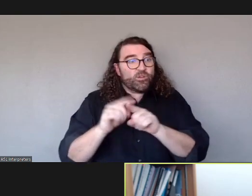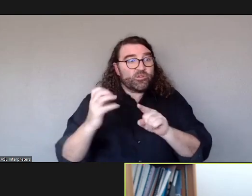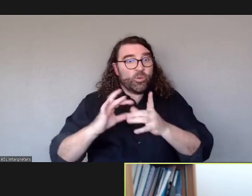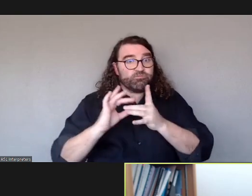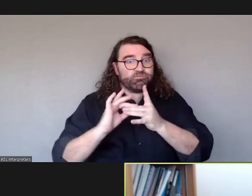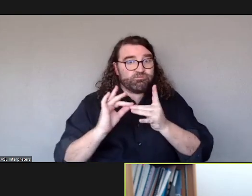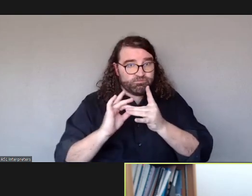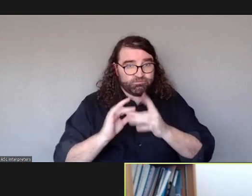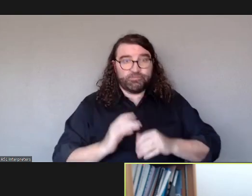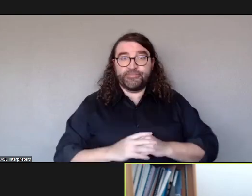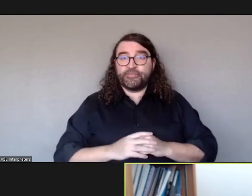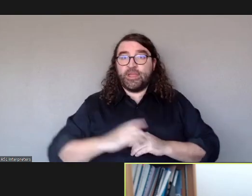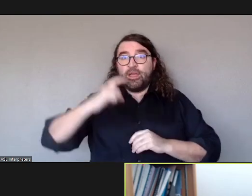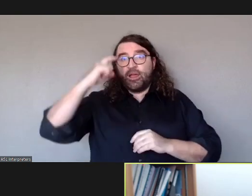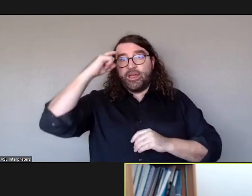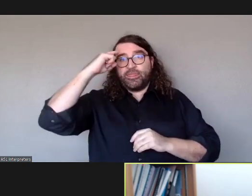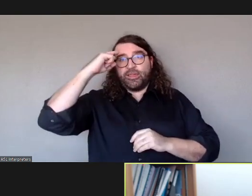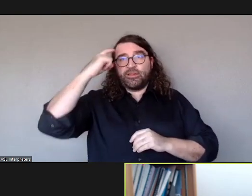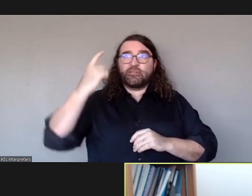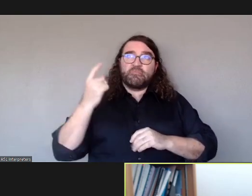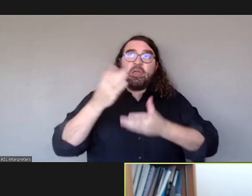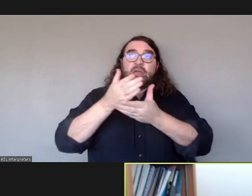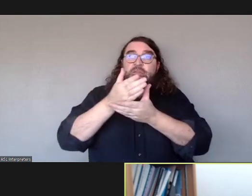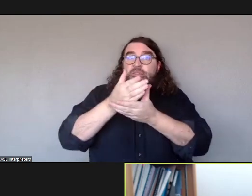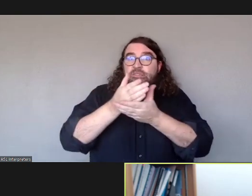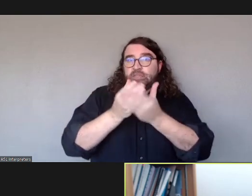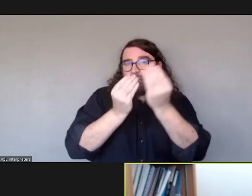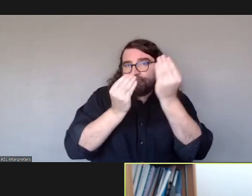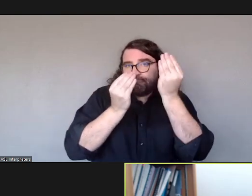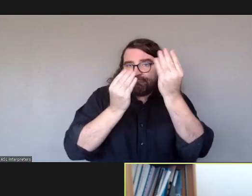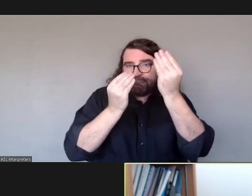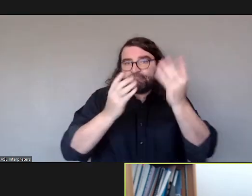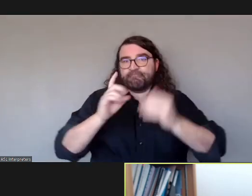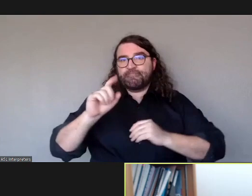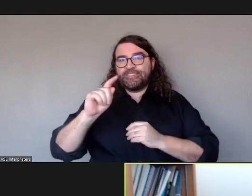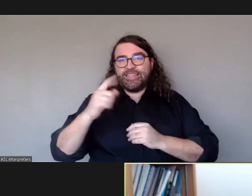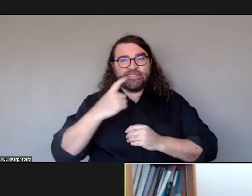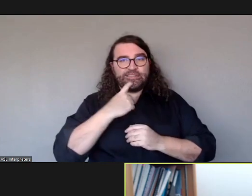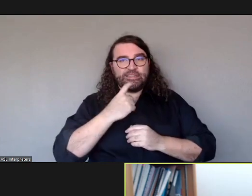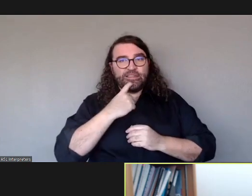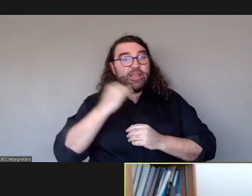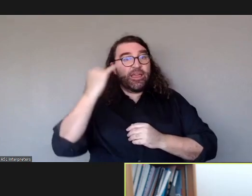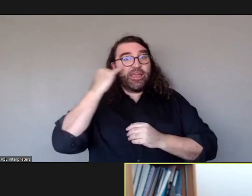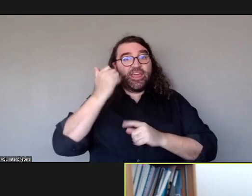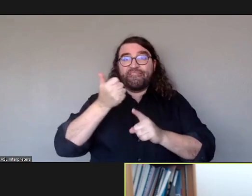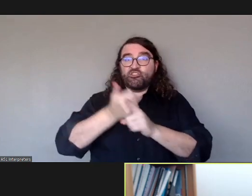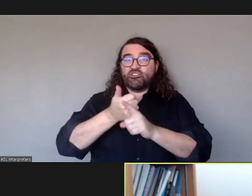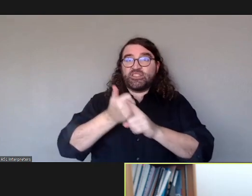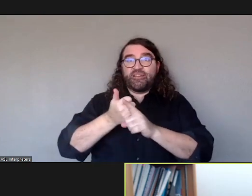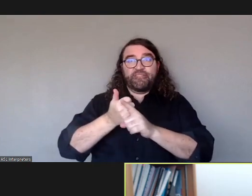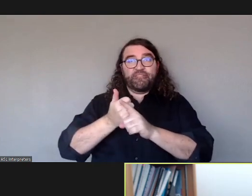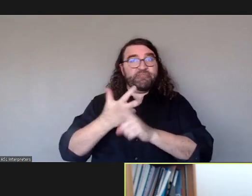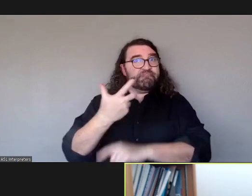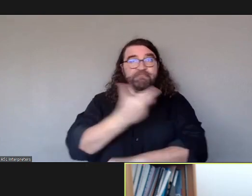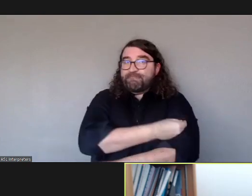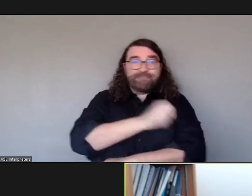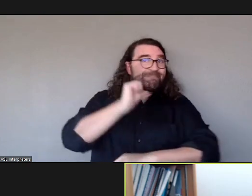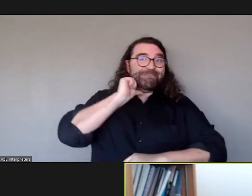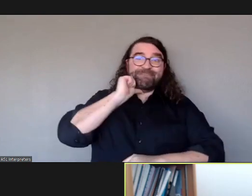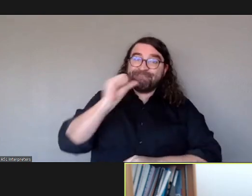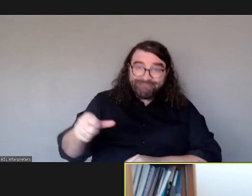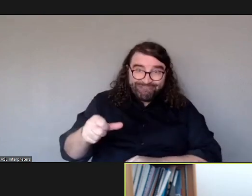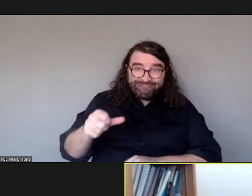that I believe that there is some data that indicates that if you are unvaccinated, you may have a higher